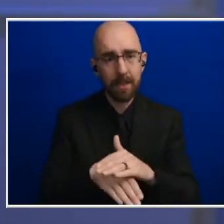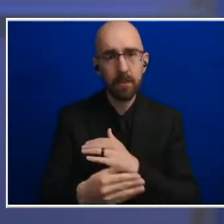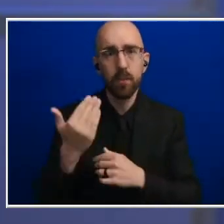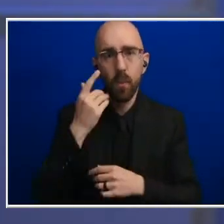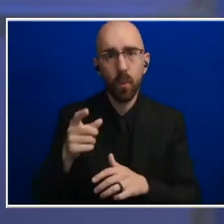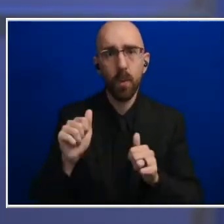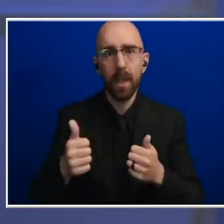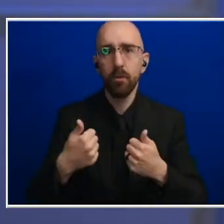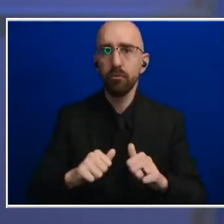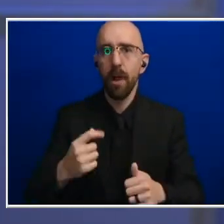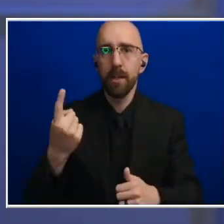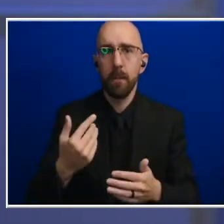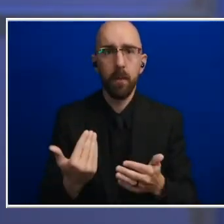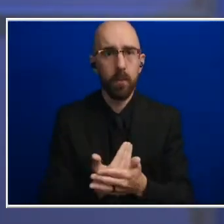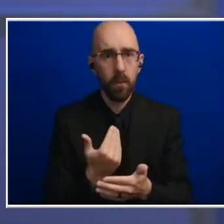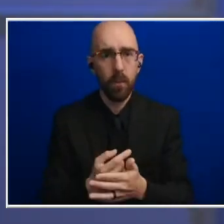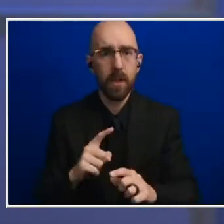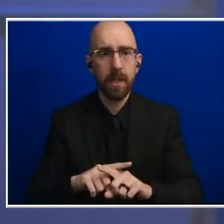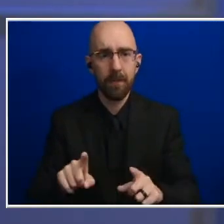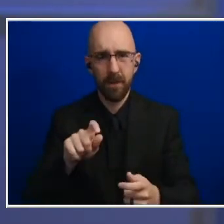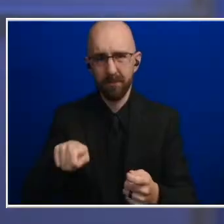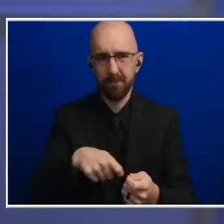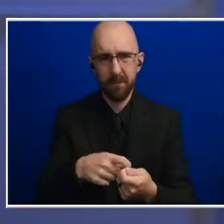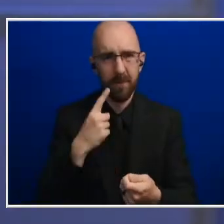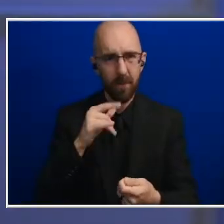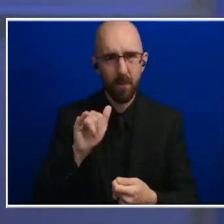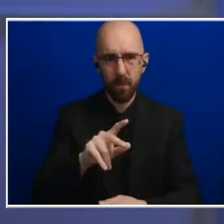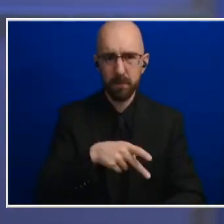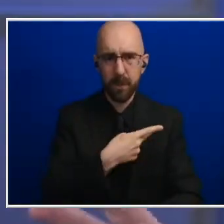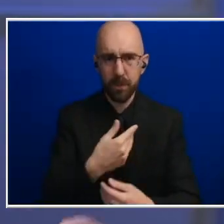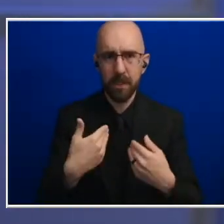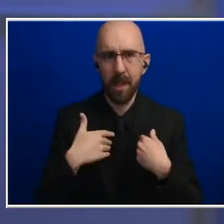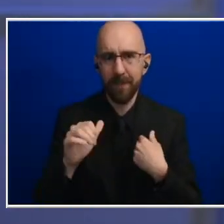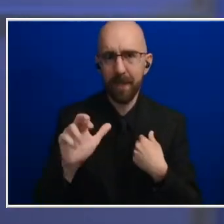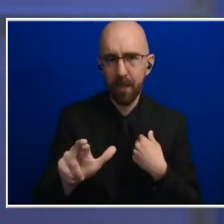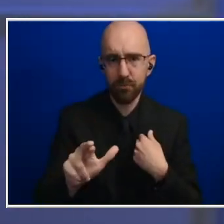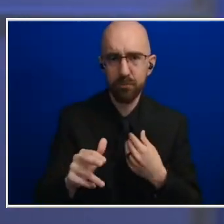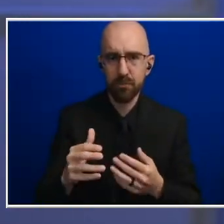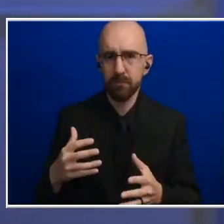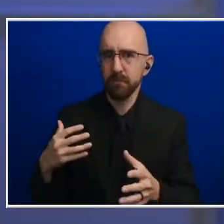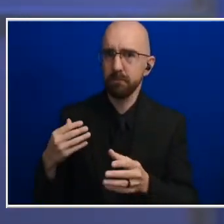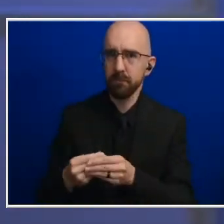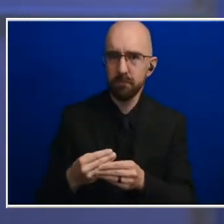different, particularly for those patients that have a cancer that to date is considered, quote,